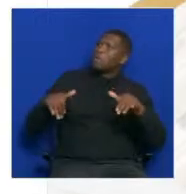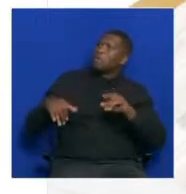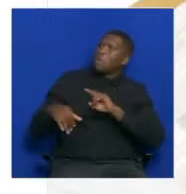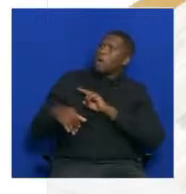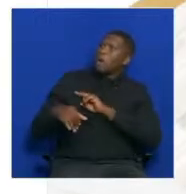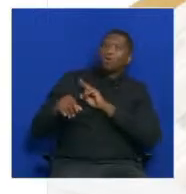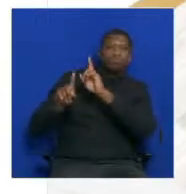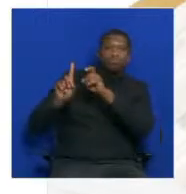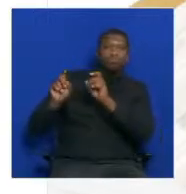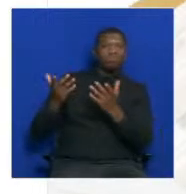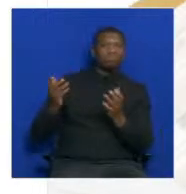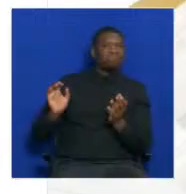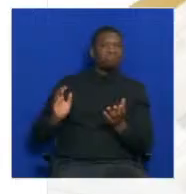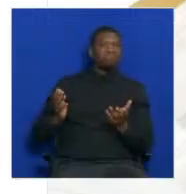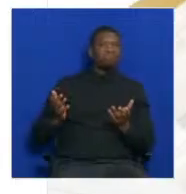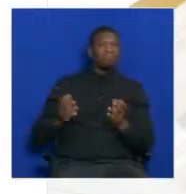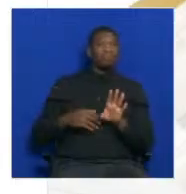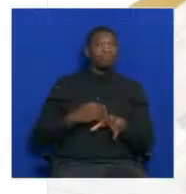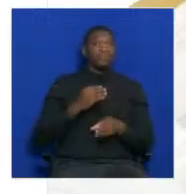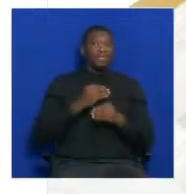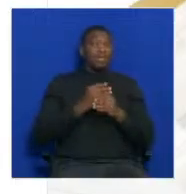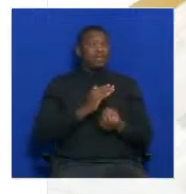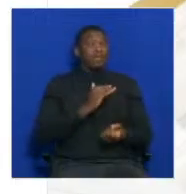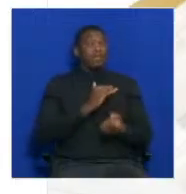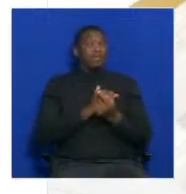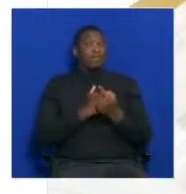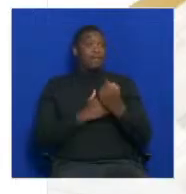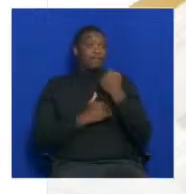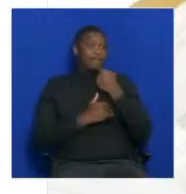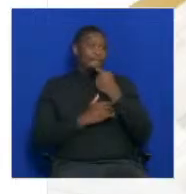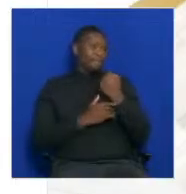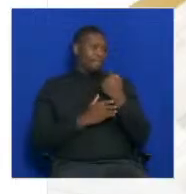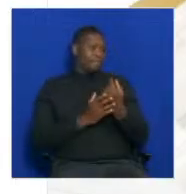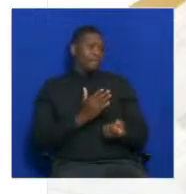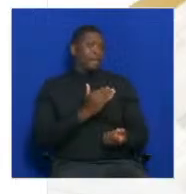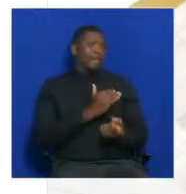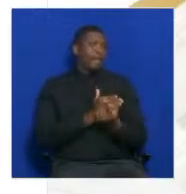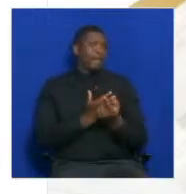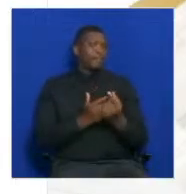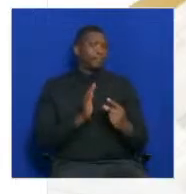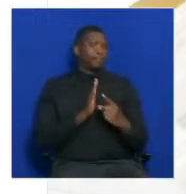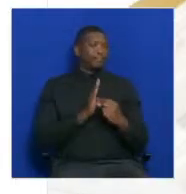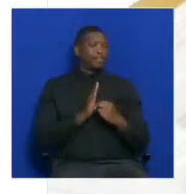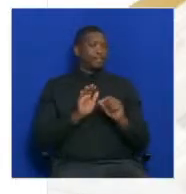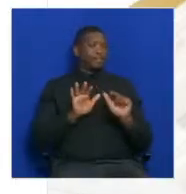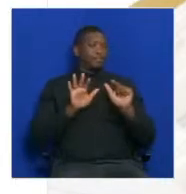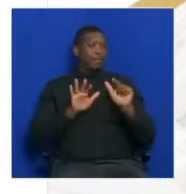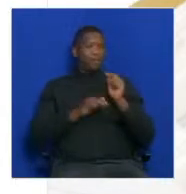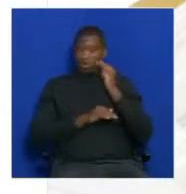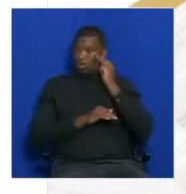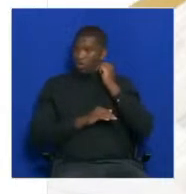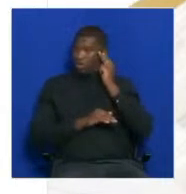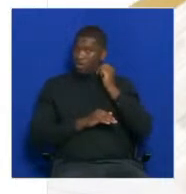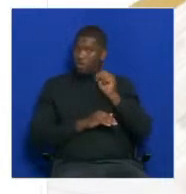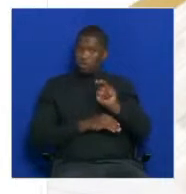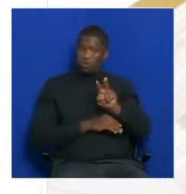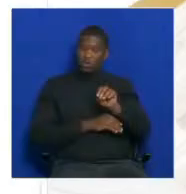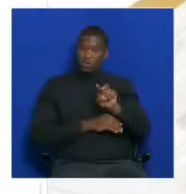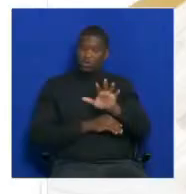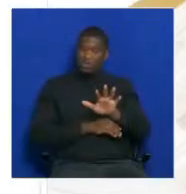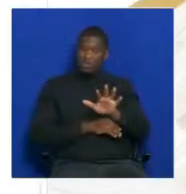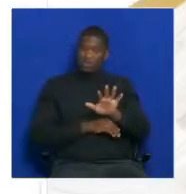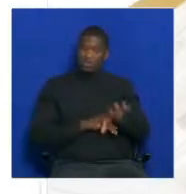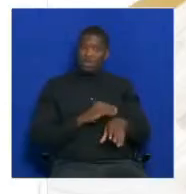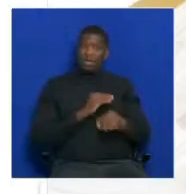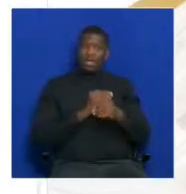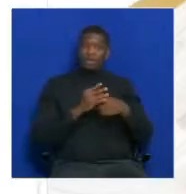a further, more recent consideration. On the 7th November 2025, I was kidnapped while driving